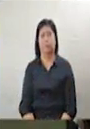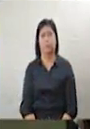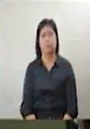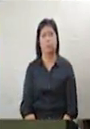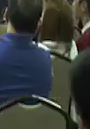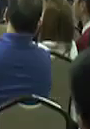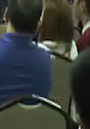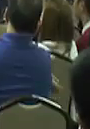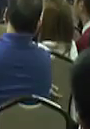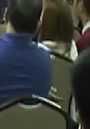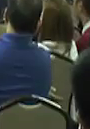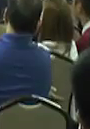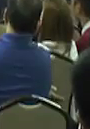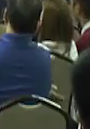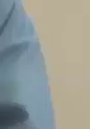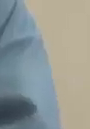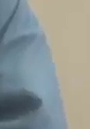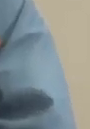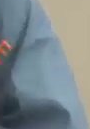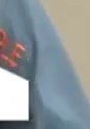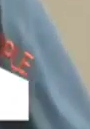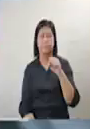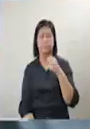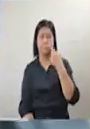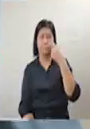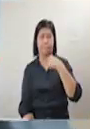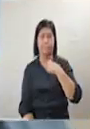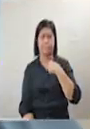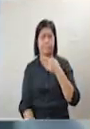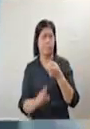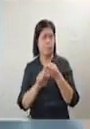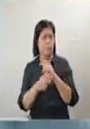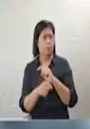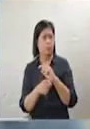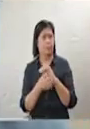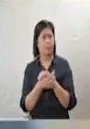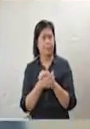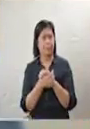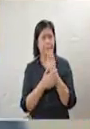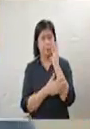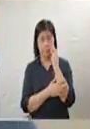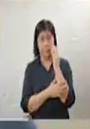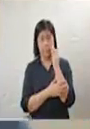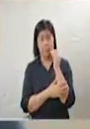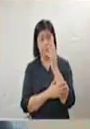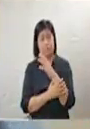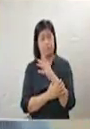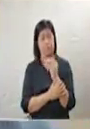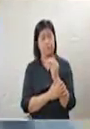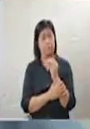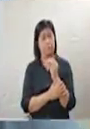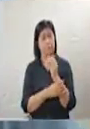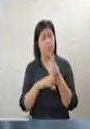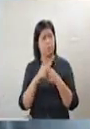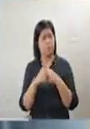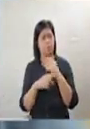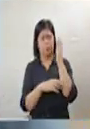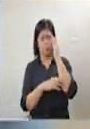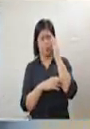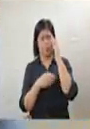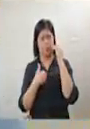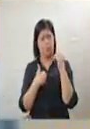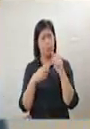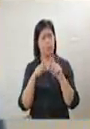Binibining Ople. Yes, yung sa akin, batay uli sa experience at sa knowledge ko as